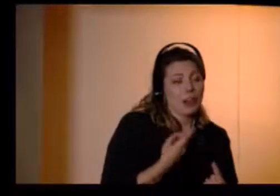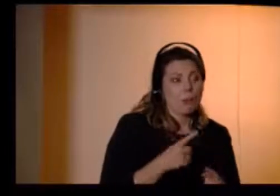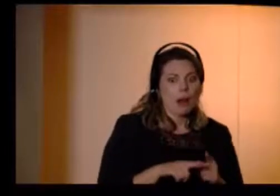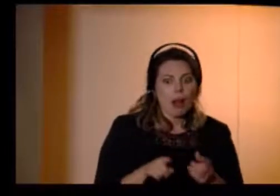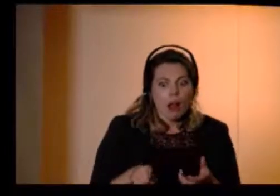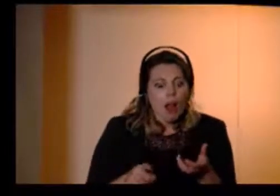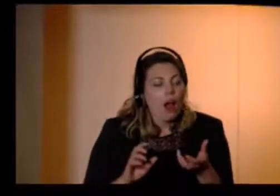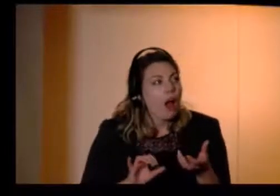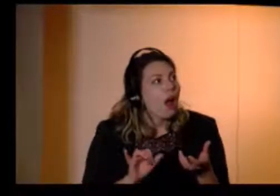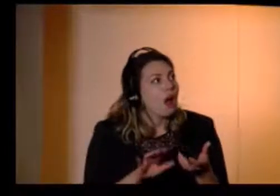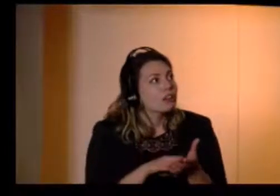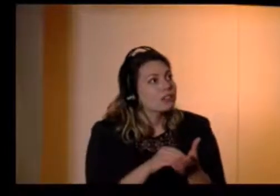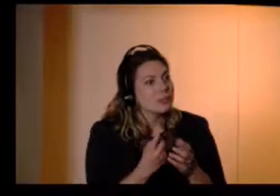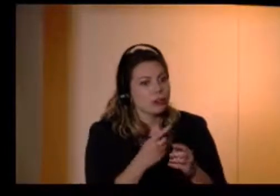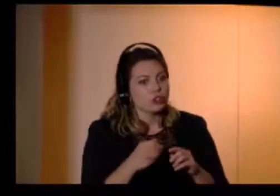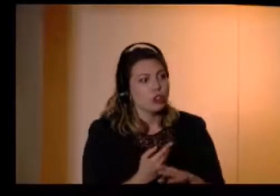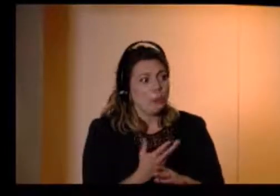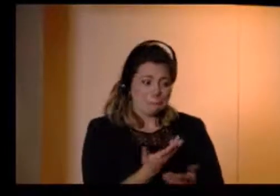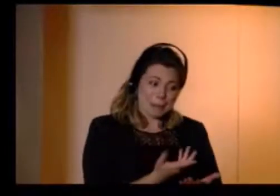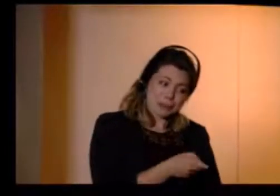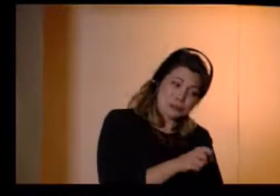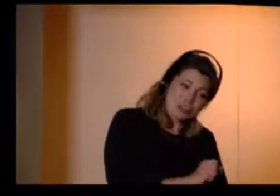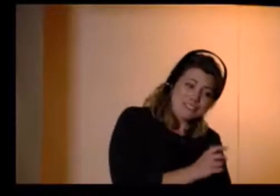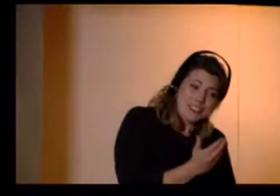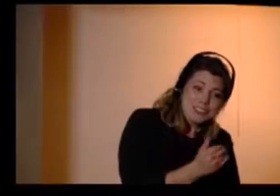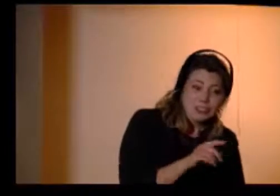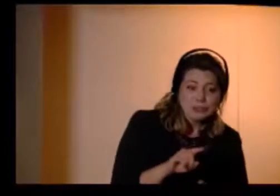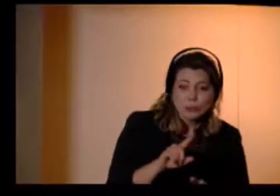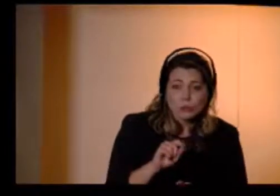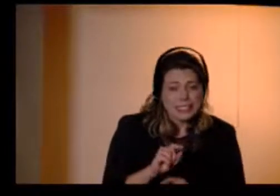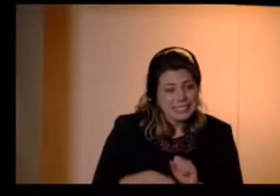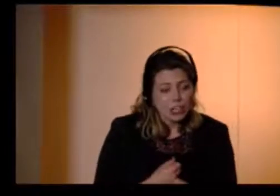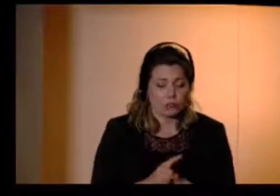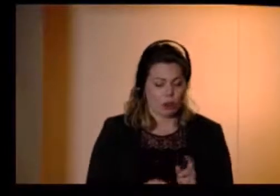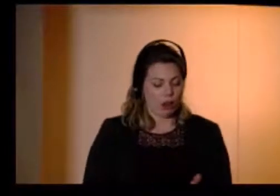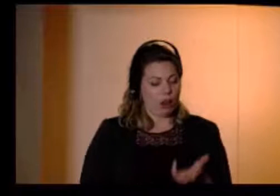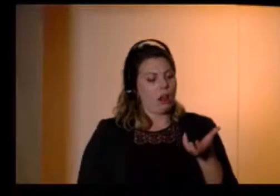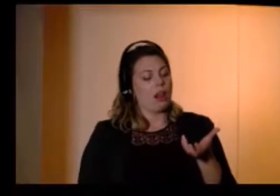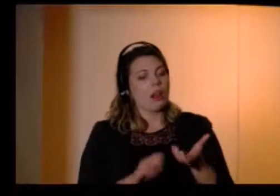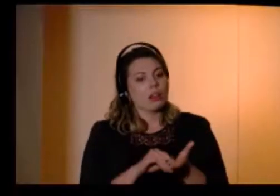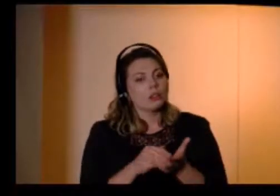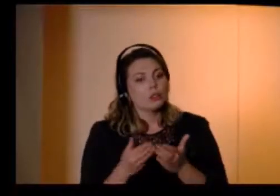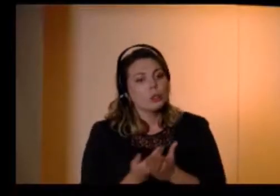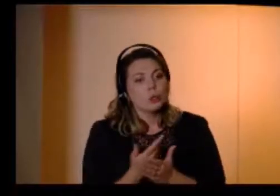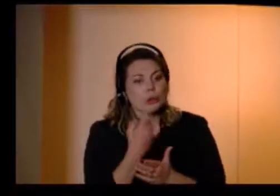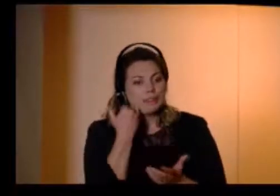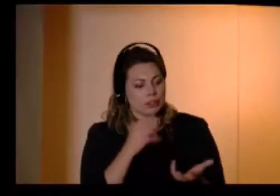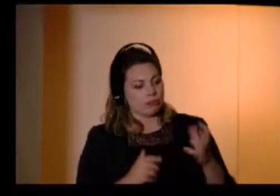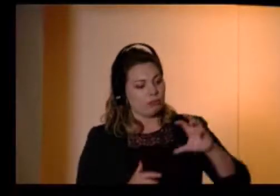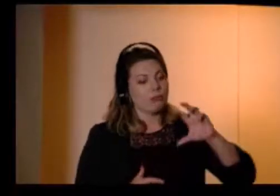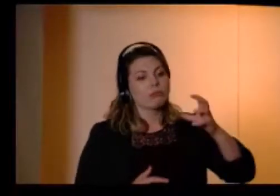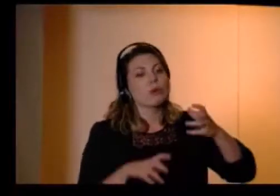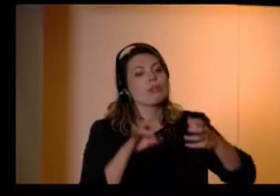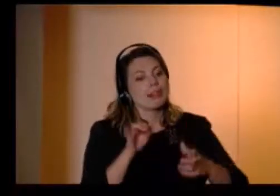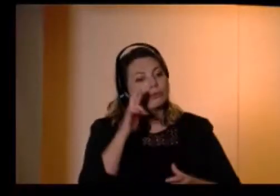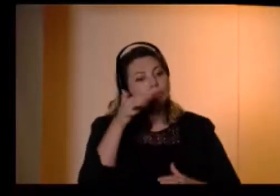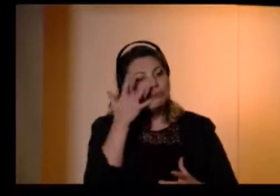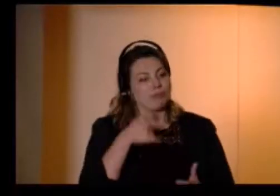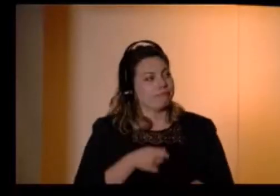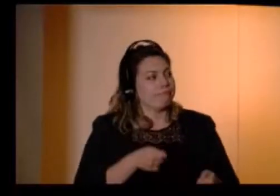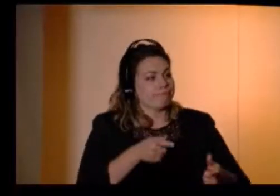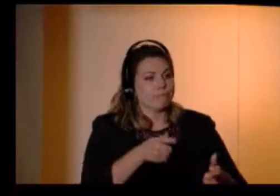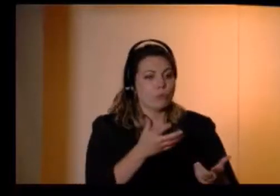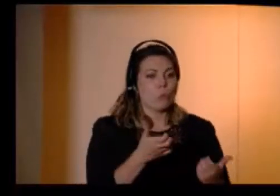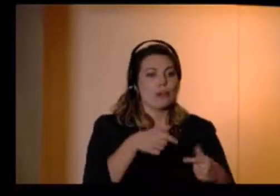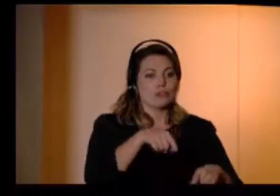exciting, and that's sort of what spurred us on to create the exchange so that we could share those. And